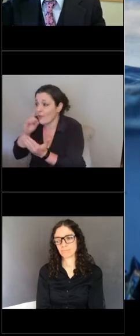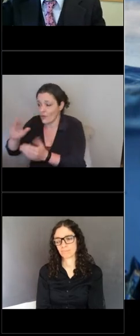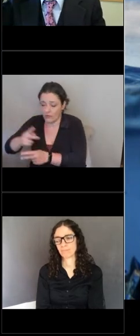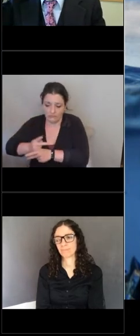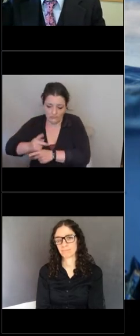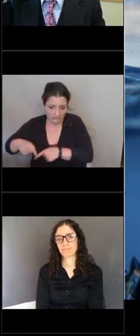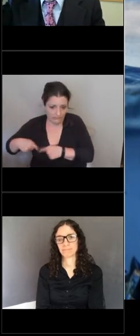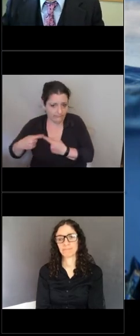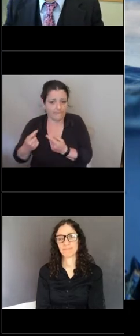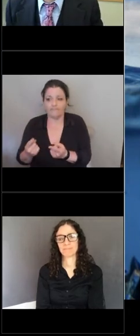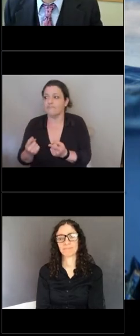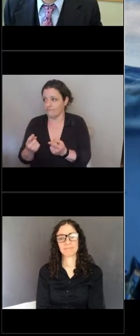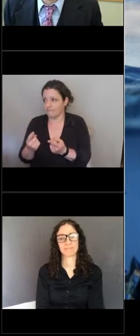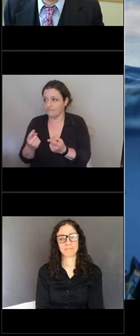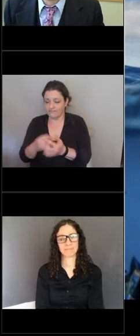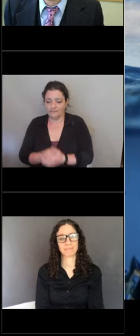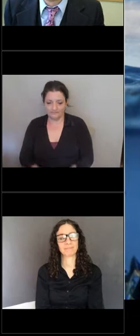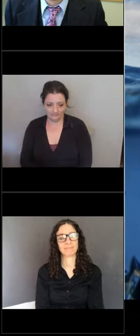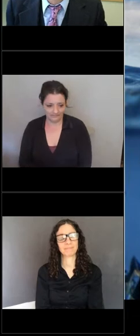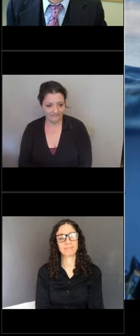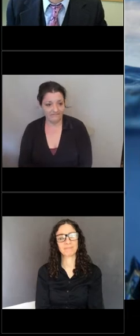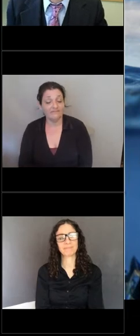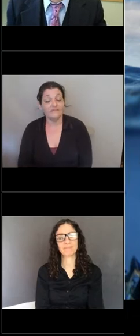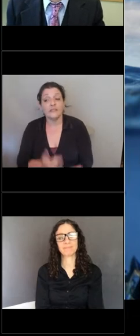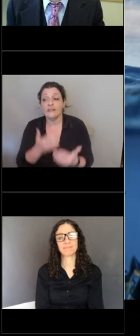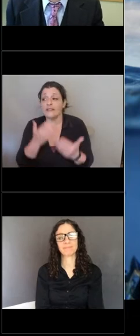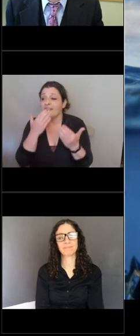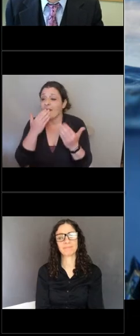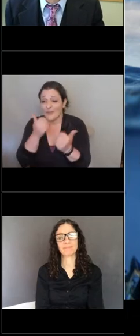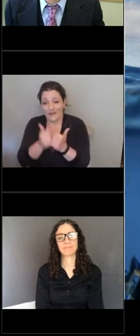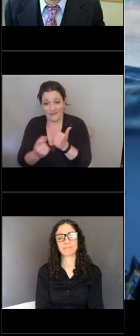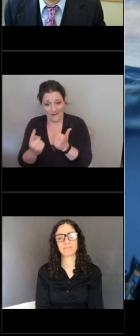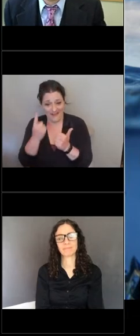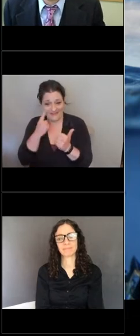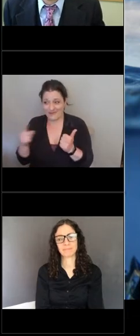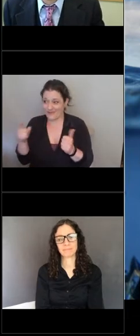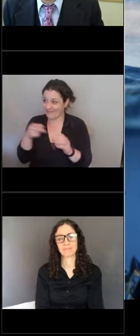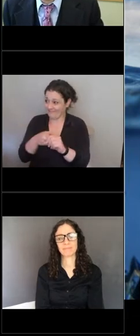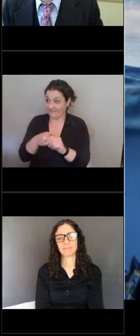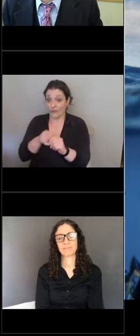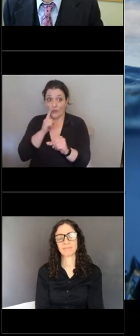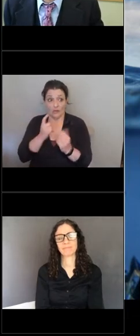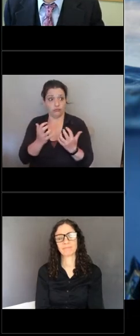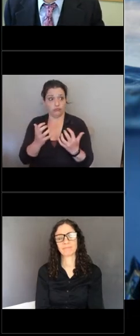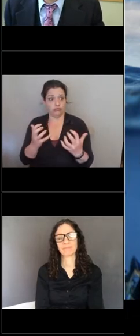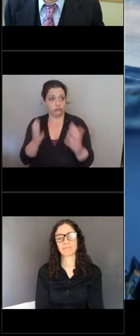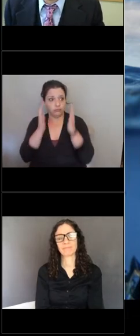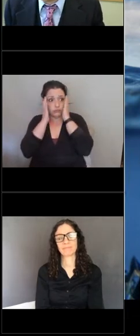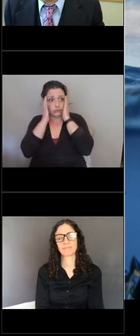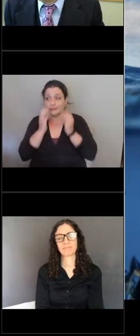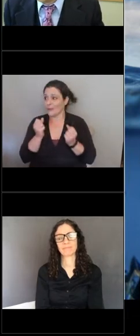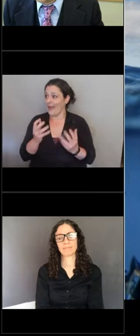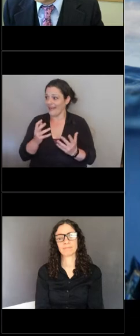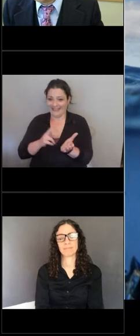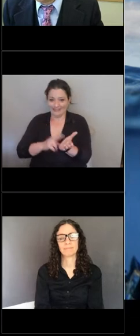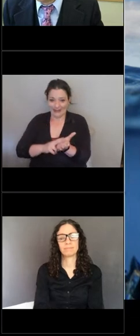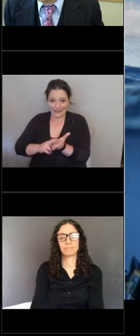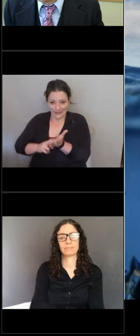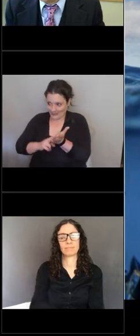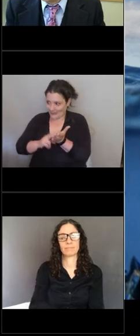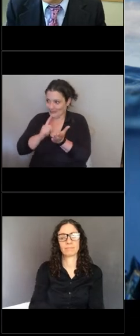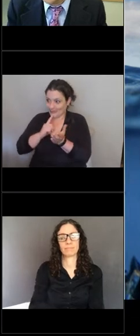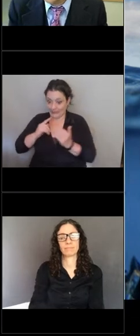come listen to me talk today. I'm overwhelmed by the response and the amount of people that registered, and it definitely makes